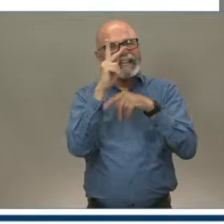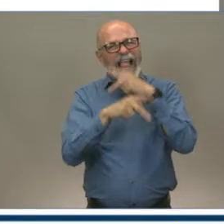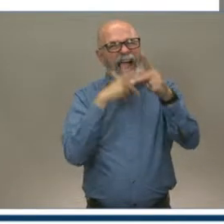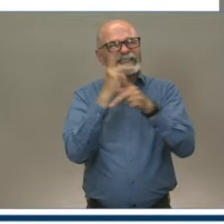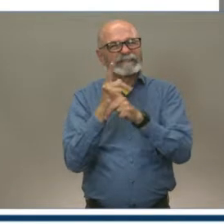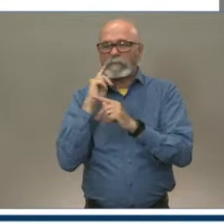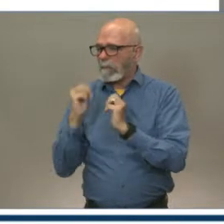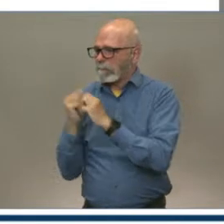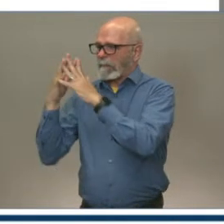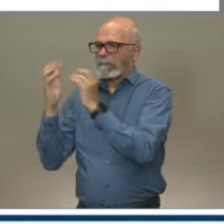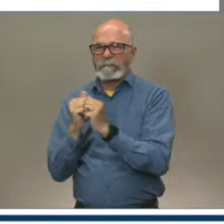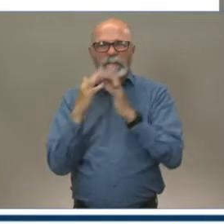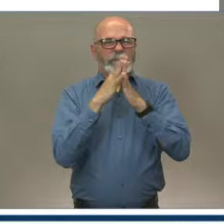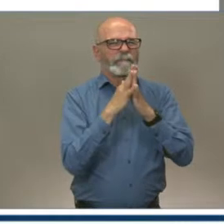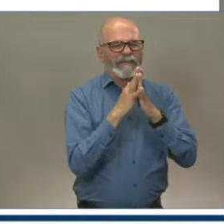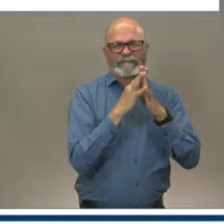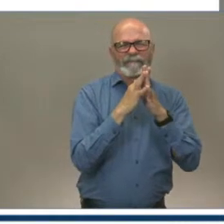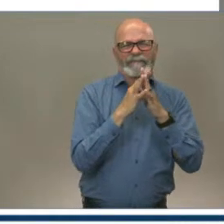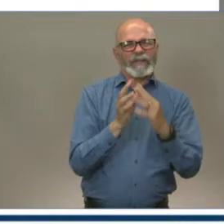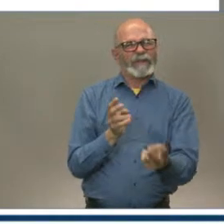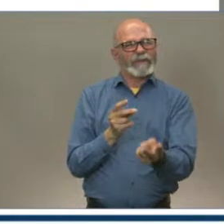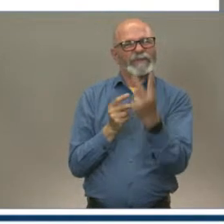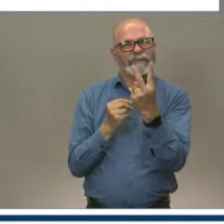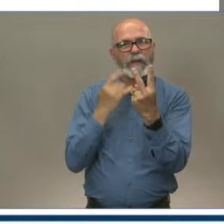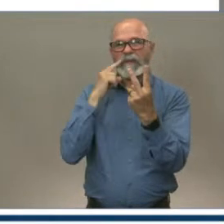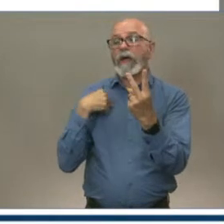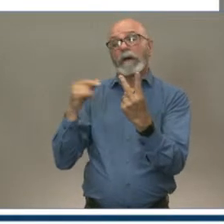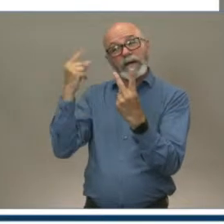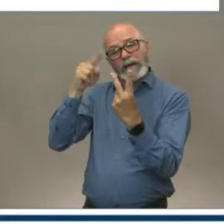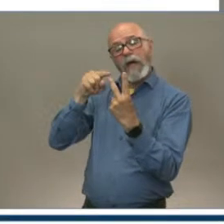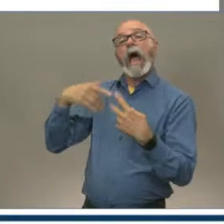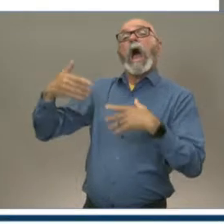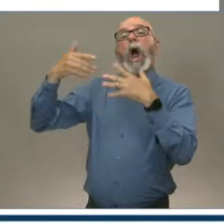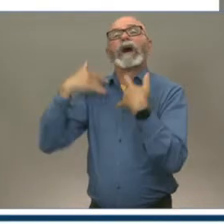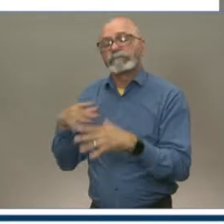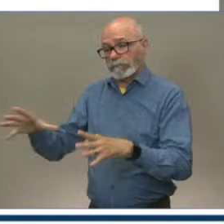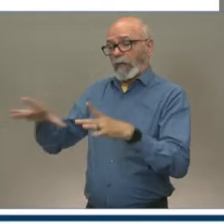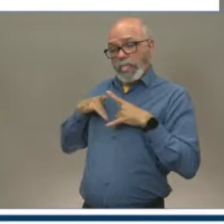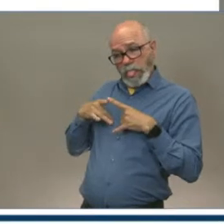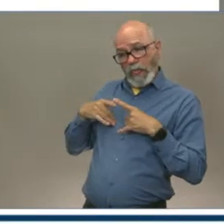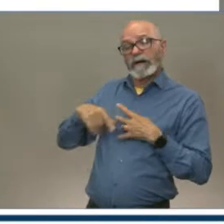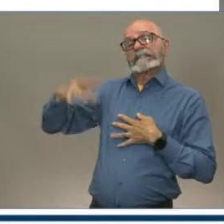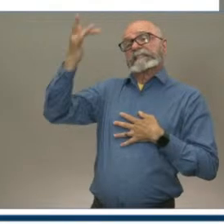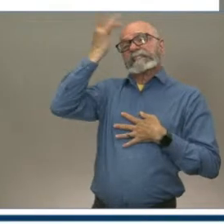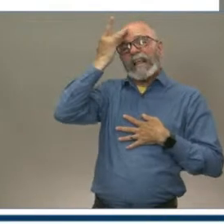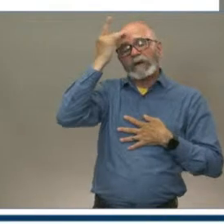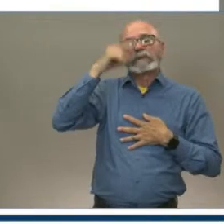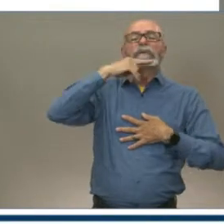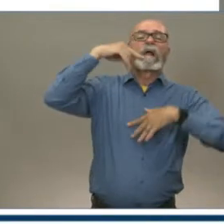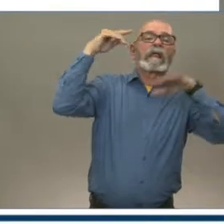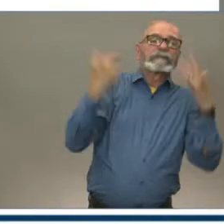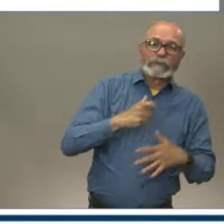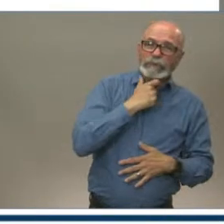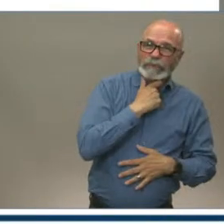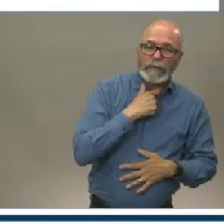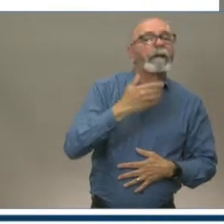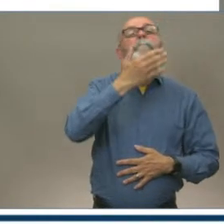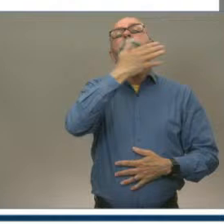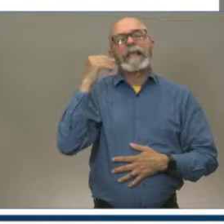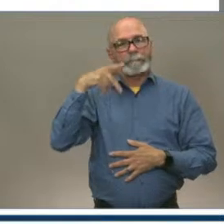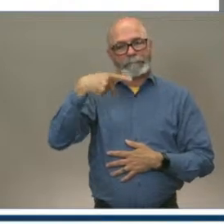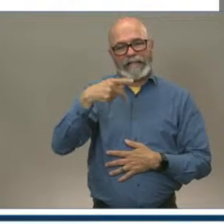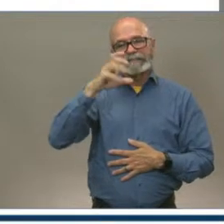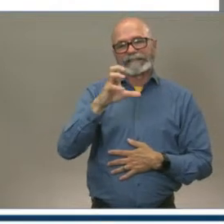for people who are identified as contacts or have symptoms, and because of their higher risk, they need a PCR test. At